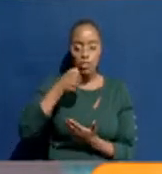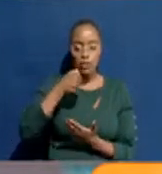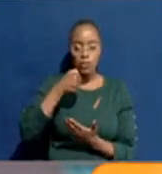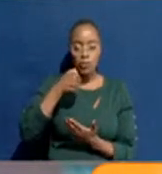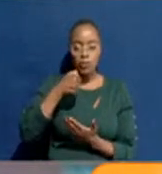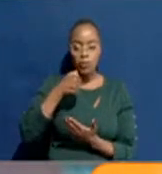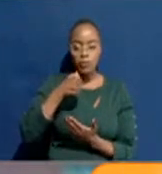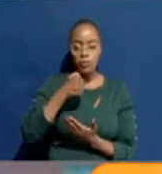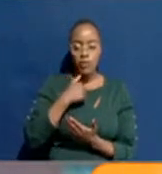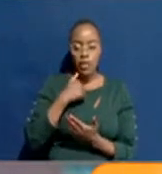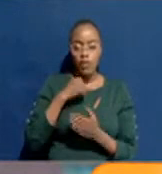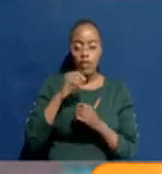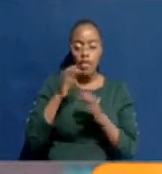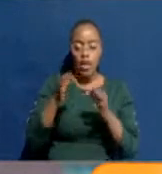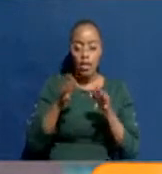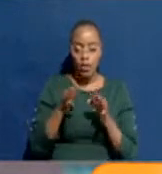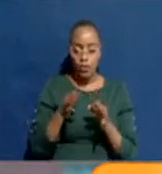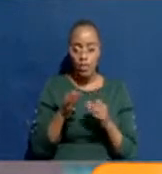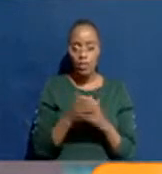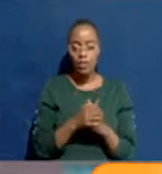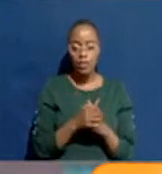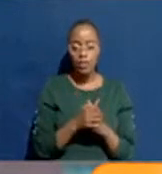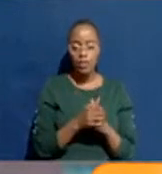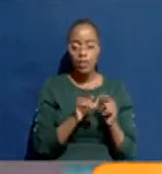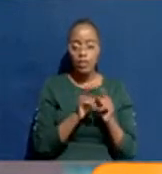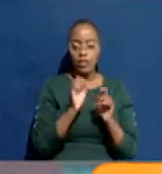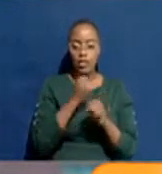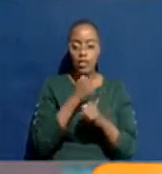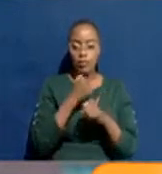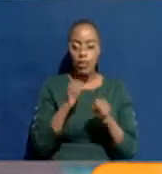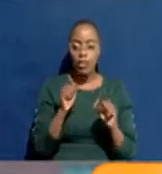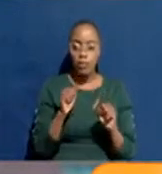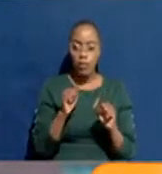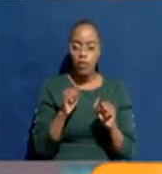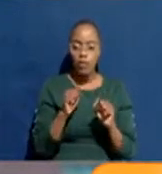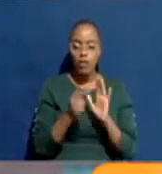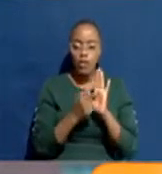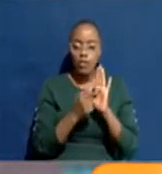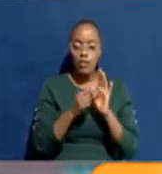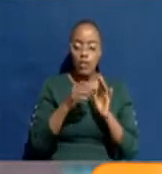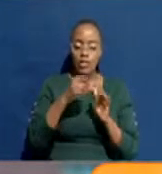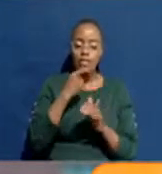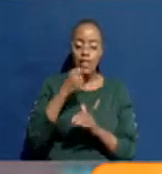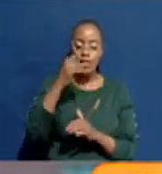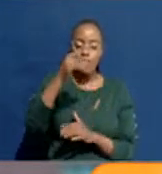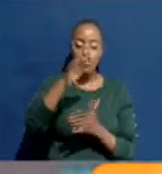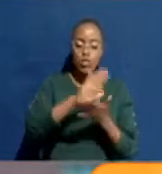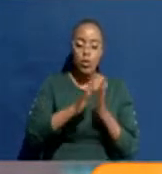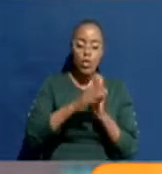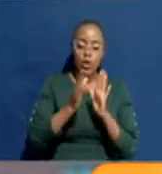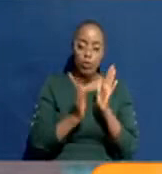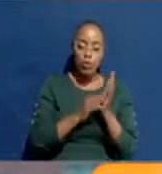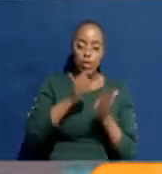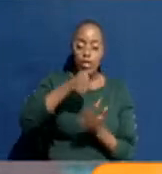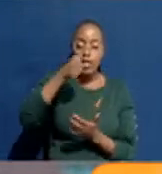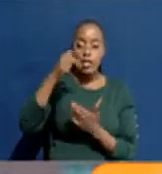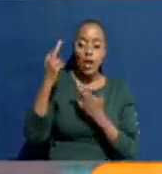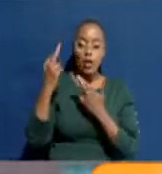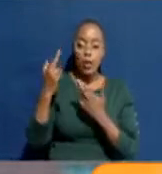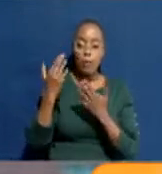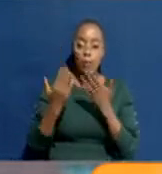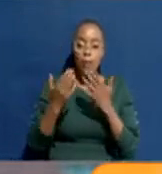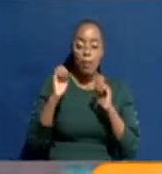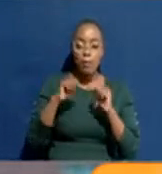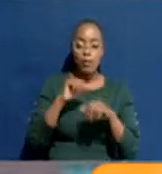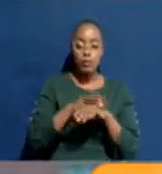having been an accountant also, there's no way you can project into the future without budgeting and hoping that perhaps you'll